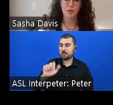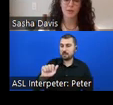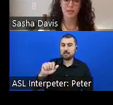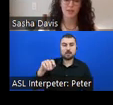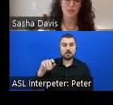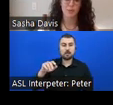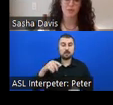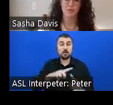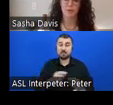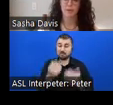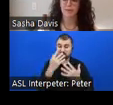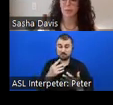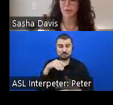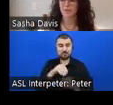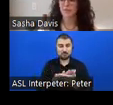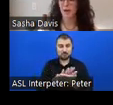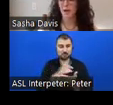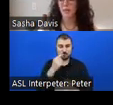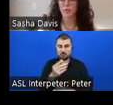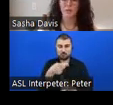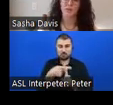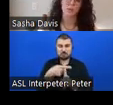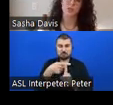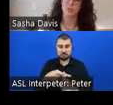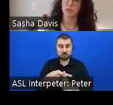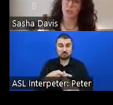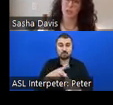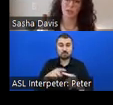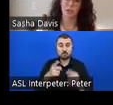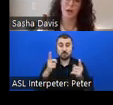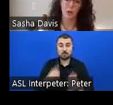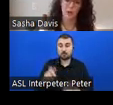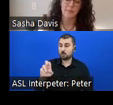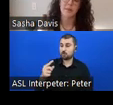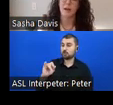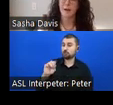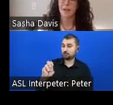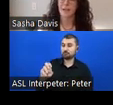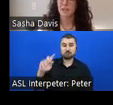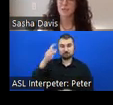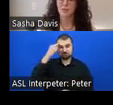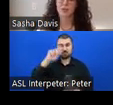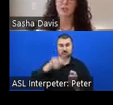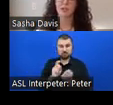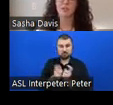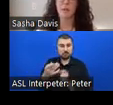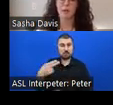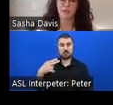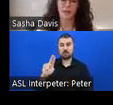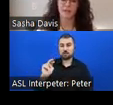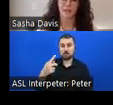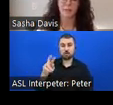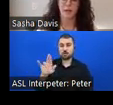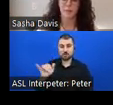he was only in the school for several months before there was a regime change in Hungary, and he was unfortunately